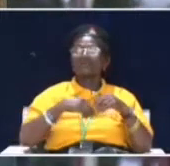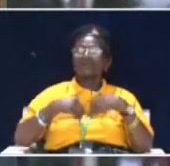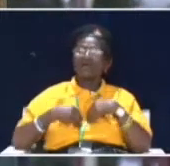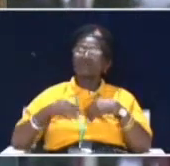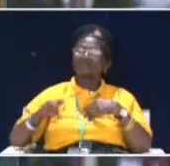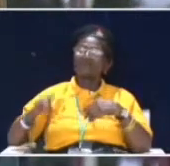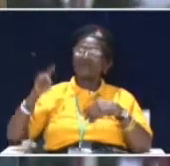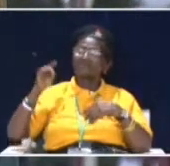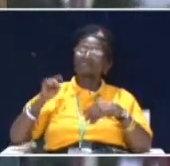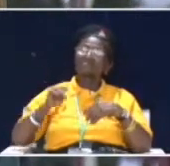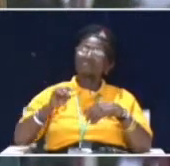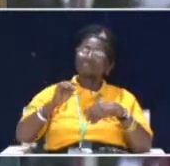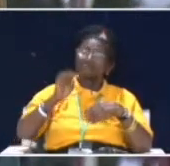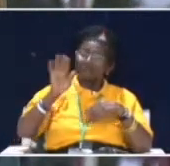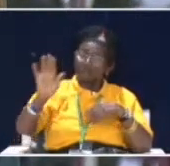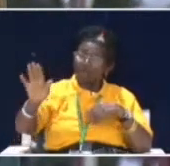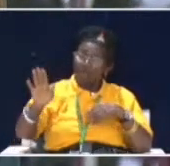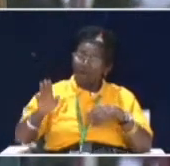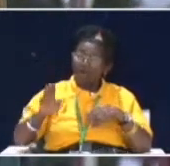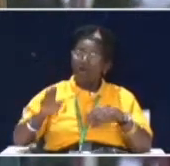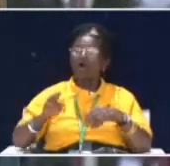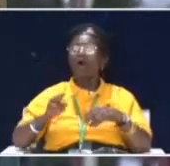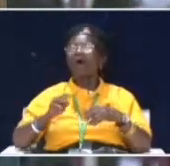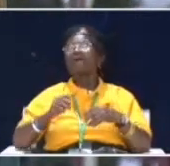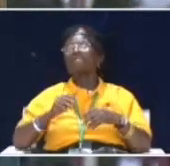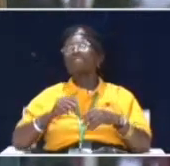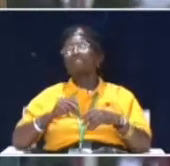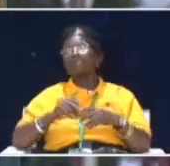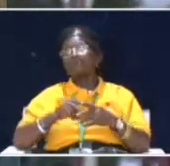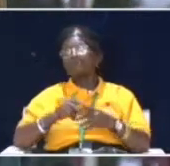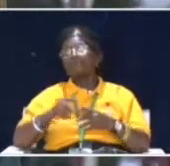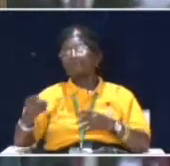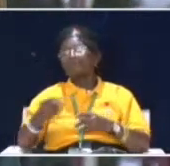passport. We ati ri iwe irinna e.